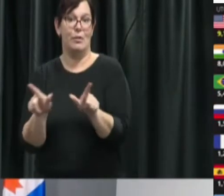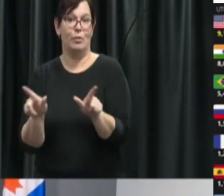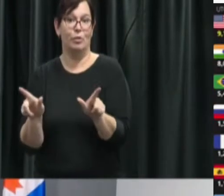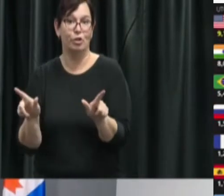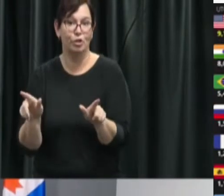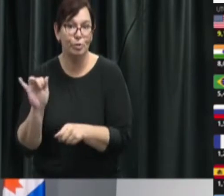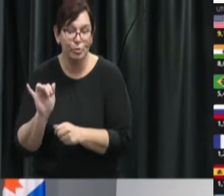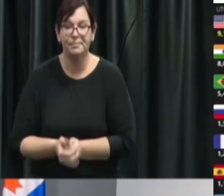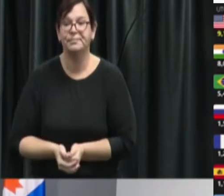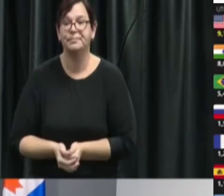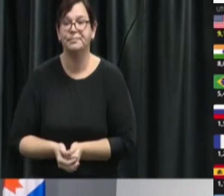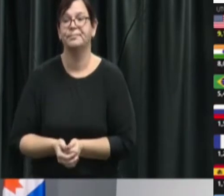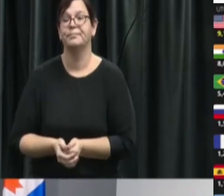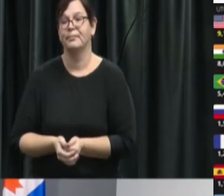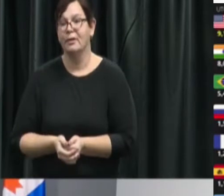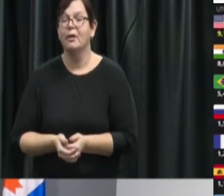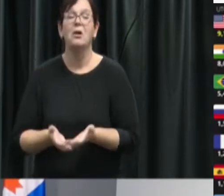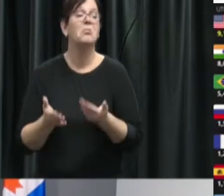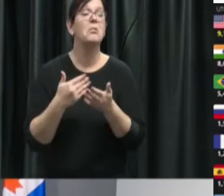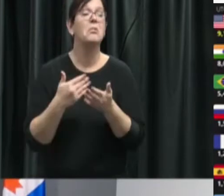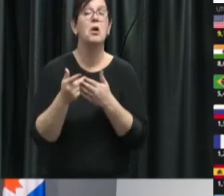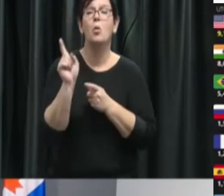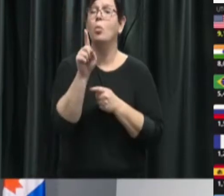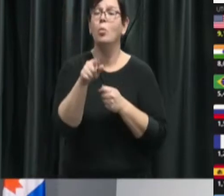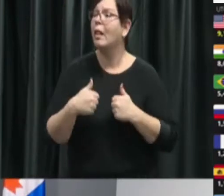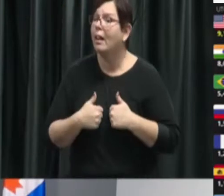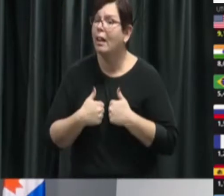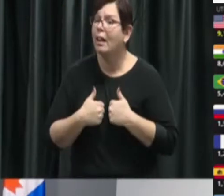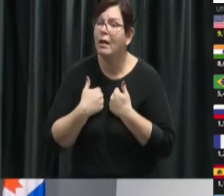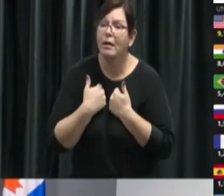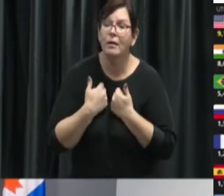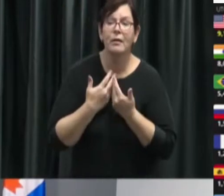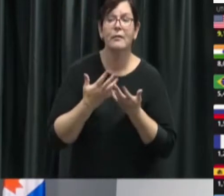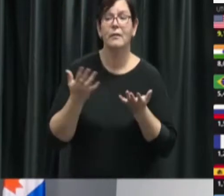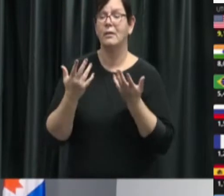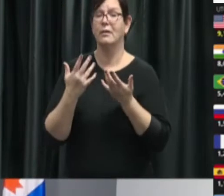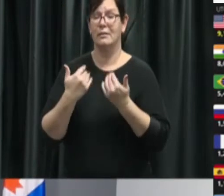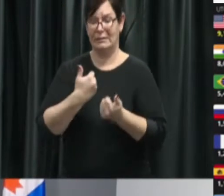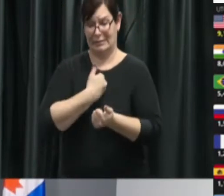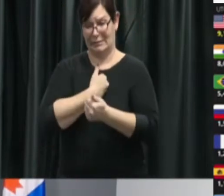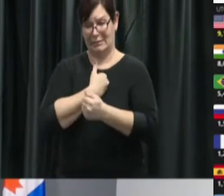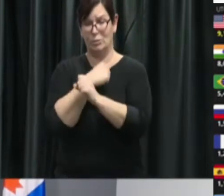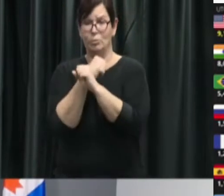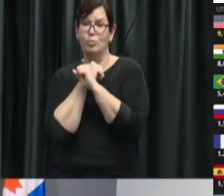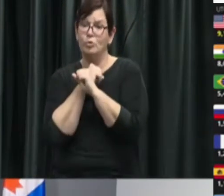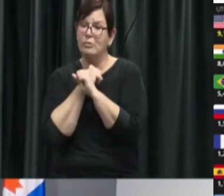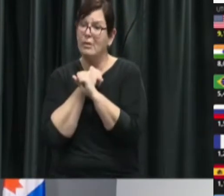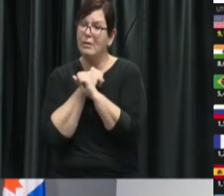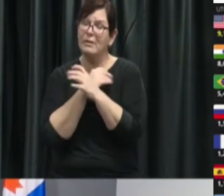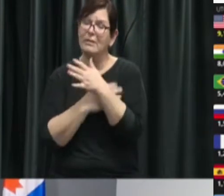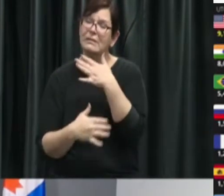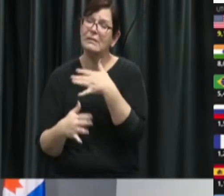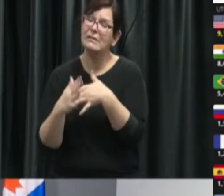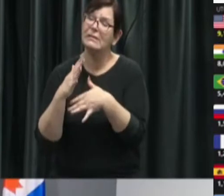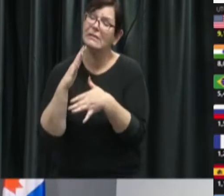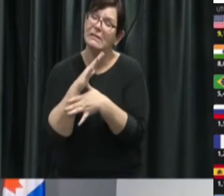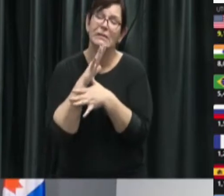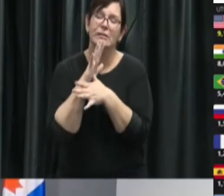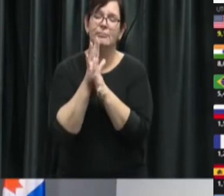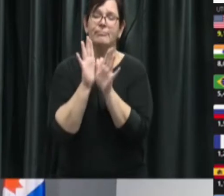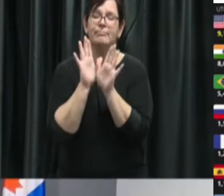Wherever you live, the steps for self-protection are the biggest and best things we can do